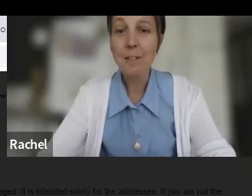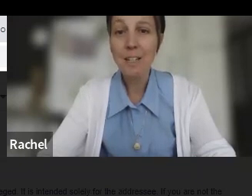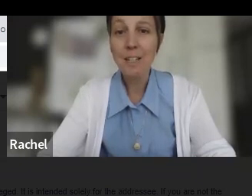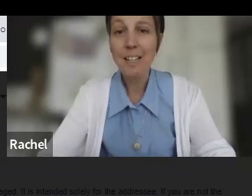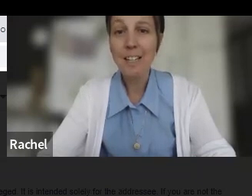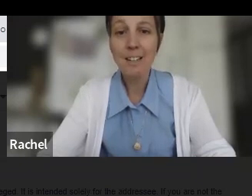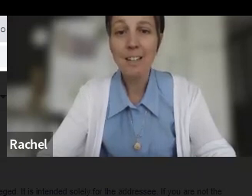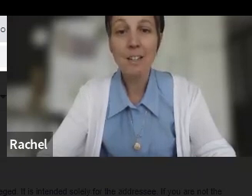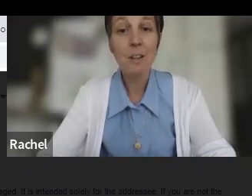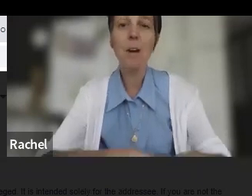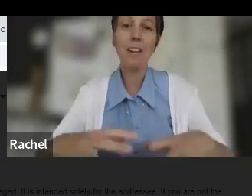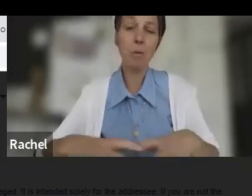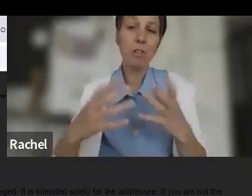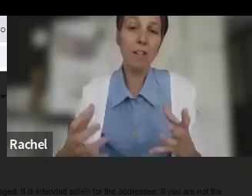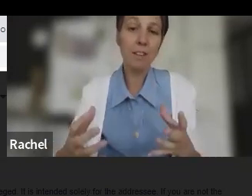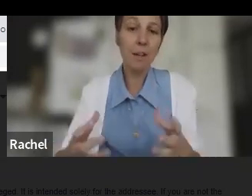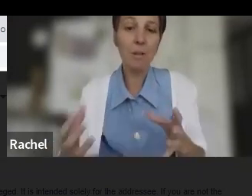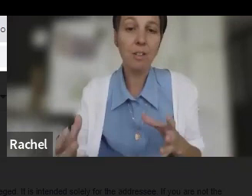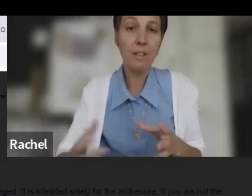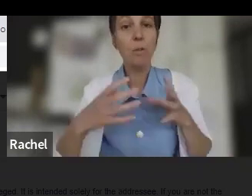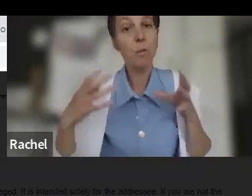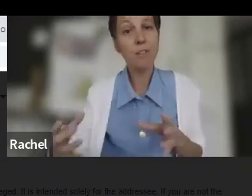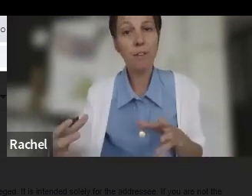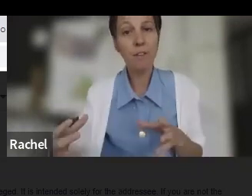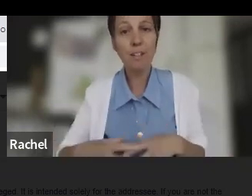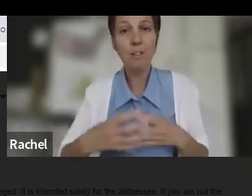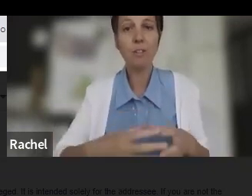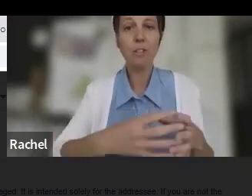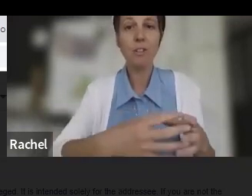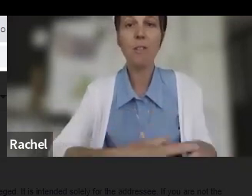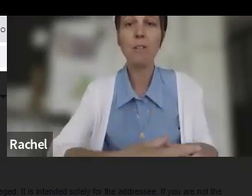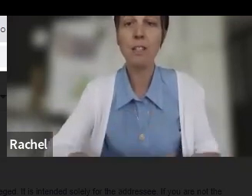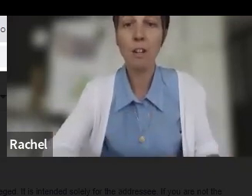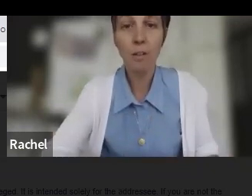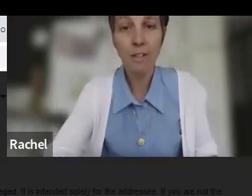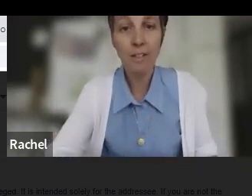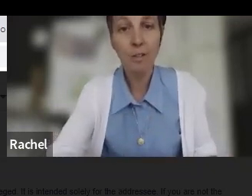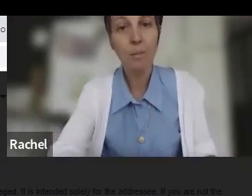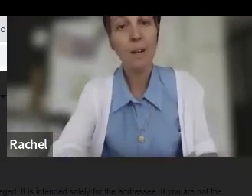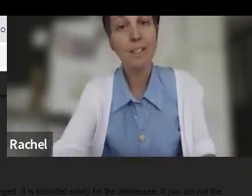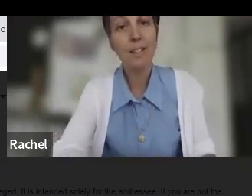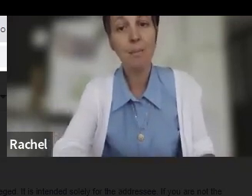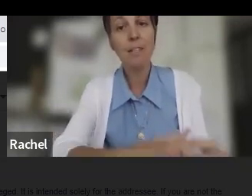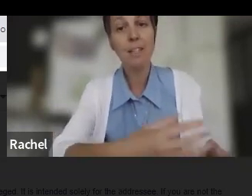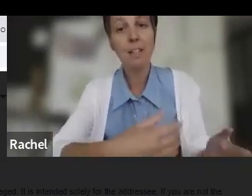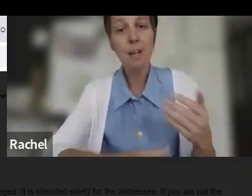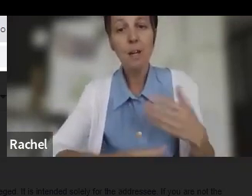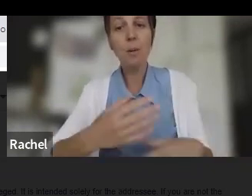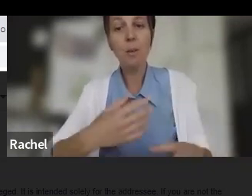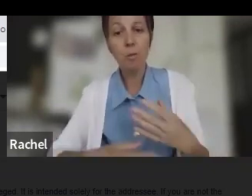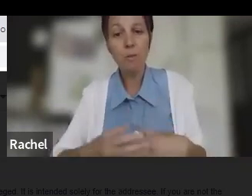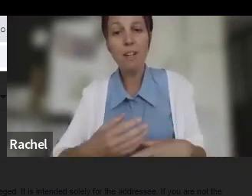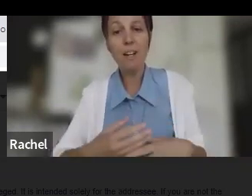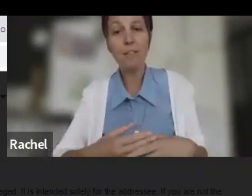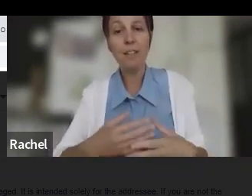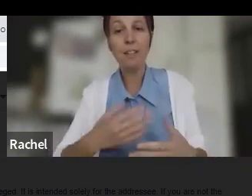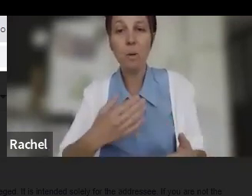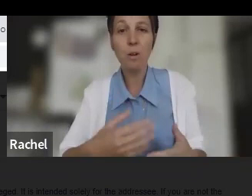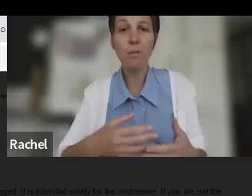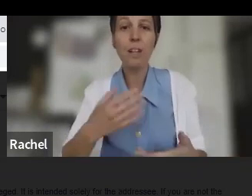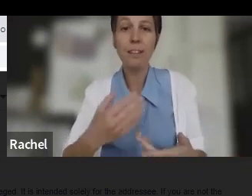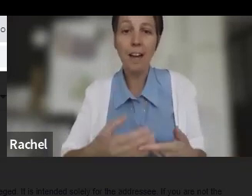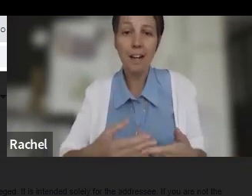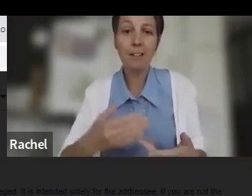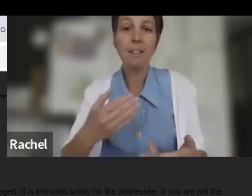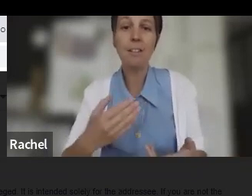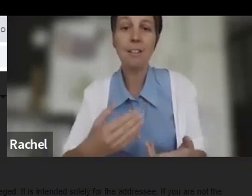lead facilitate the groups, and I think what's the great thing about our service is we offer a range of different therapies. It's not just, obviously it's a lot of it's driven